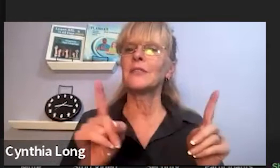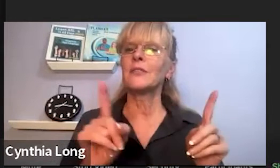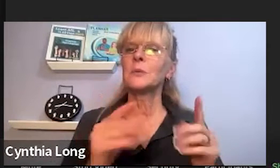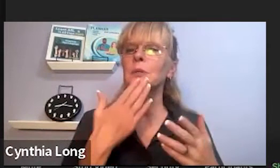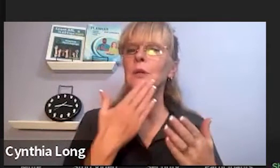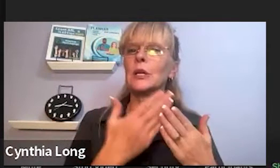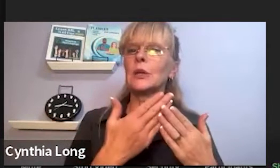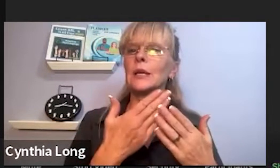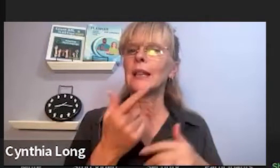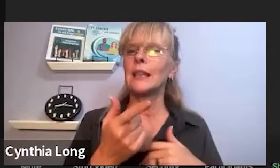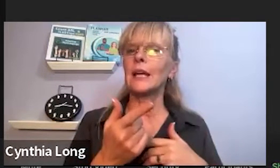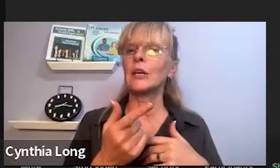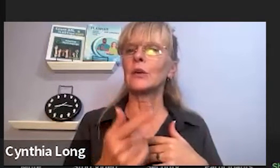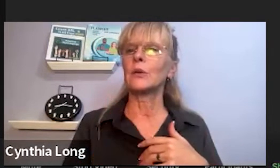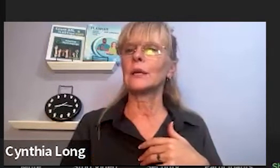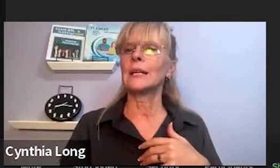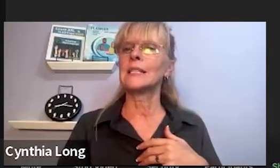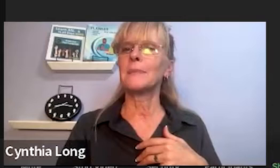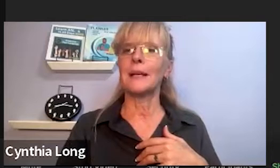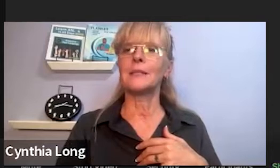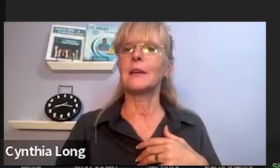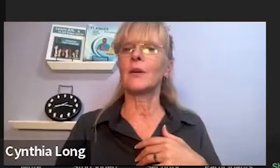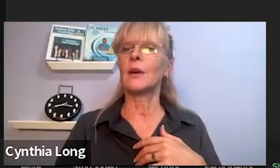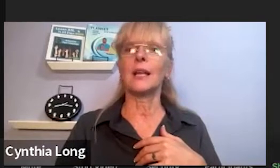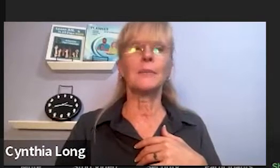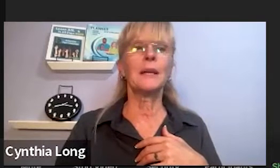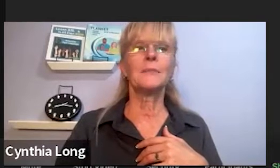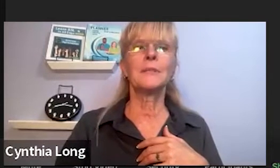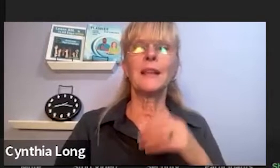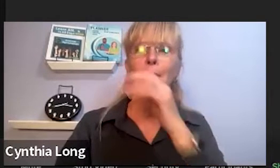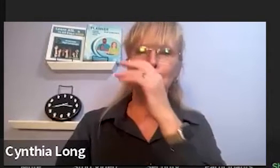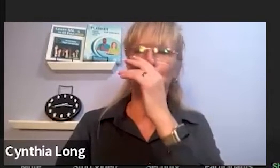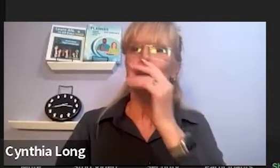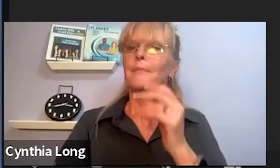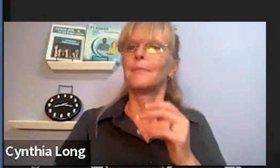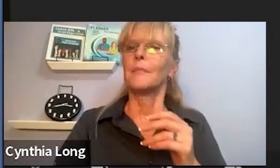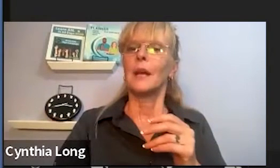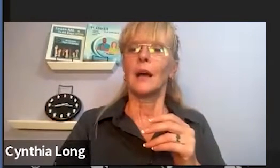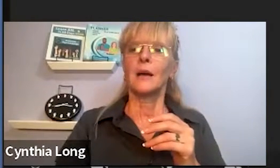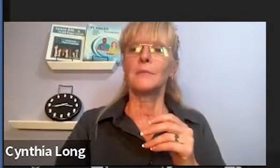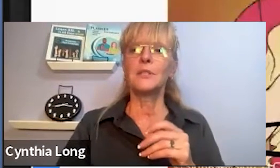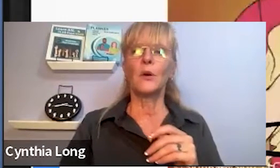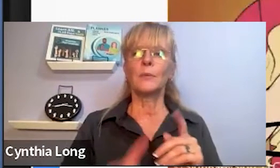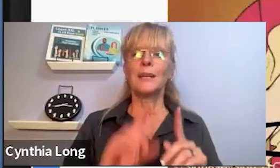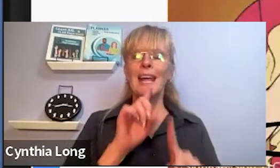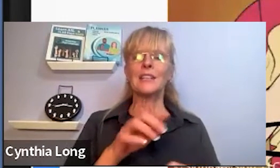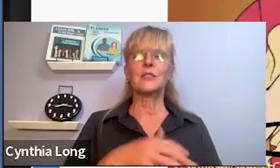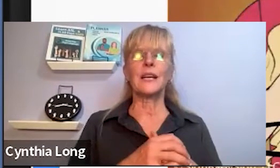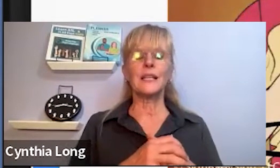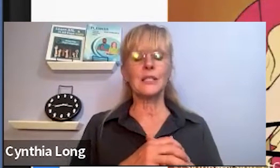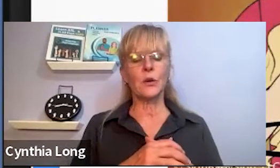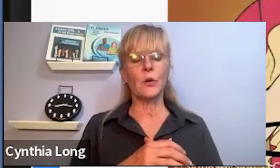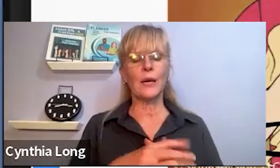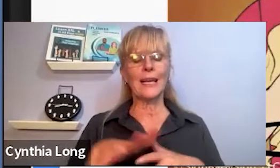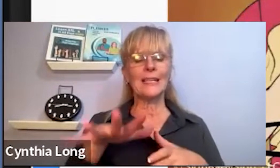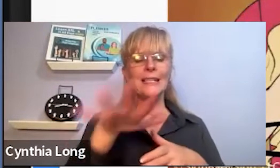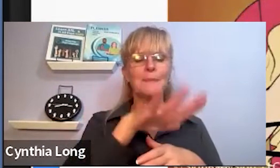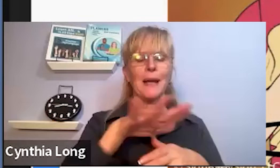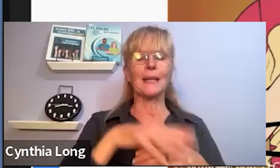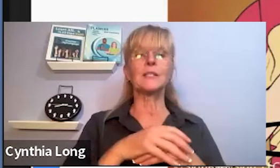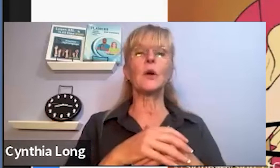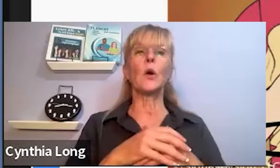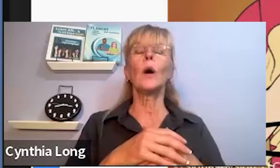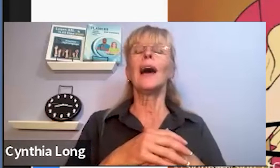placement difference between good and thank you in space? Okay, let me come to that one. So I'm going to answer that. So